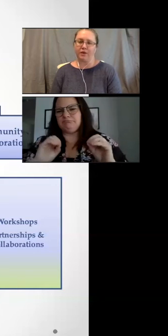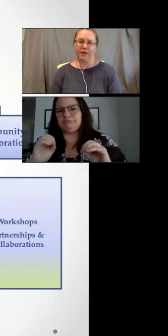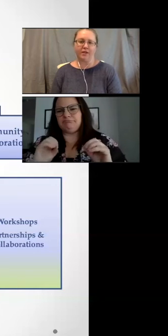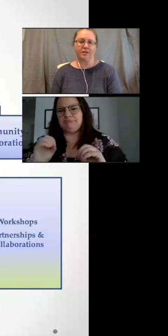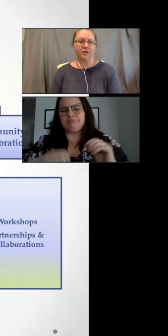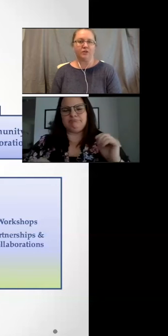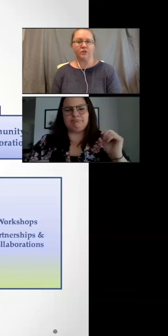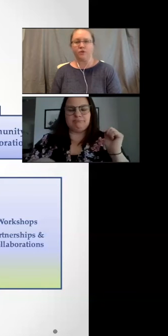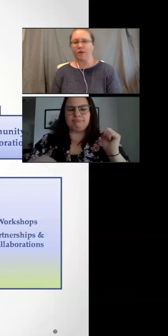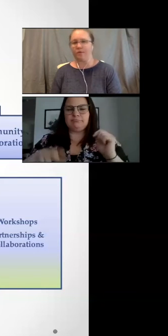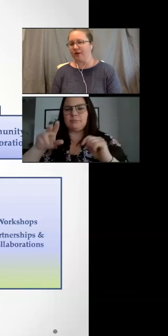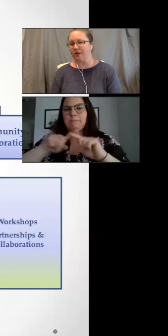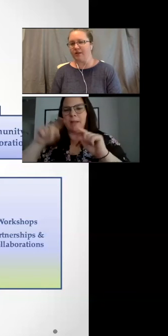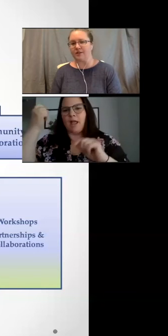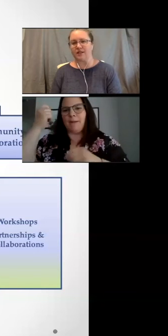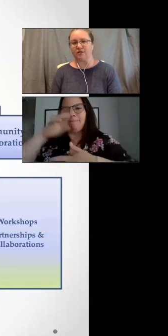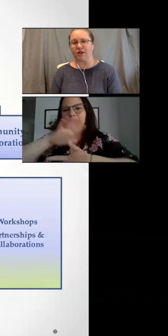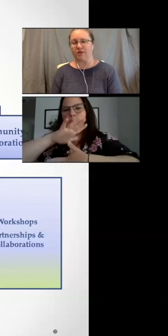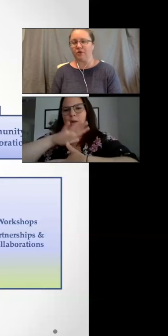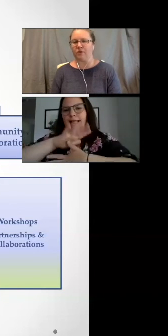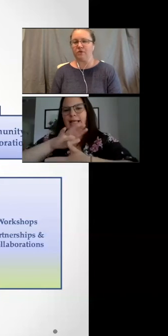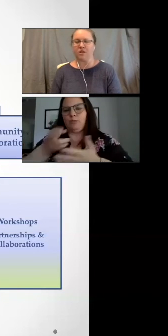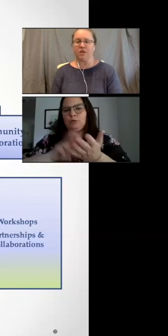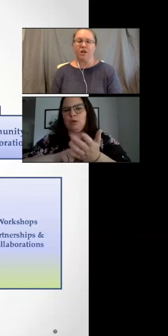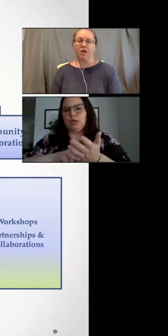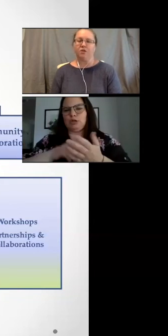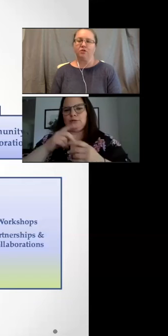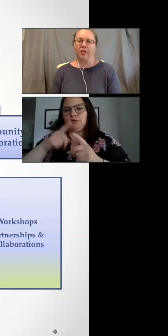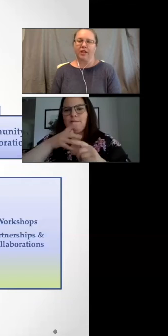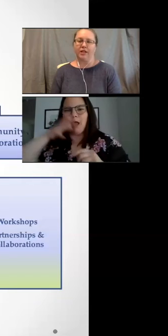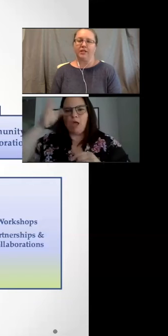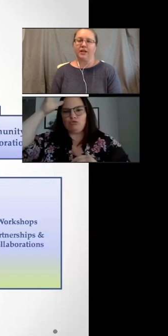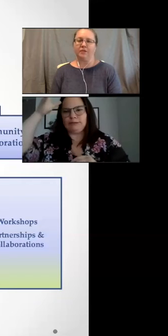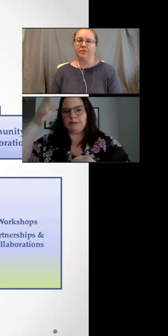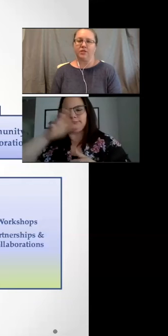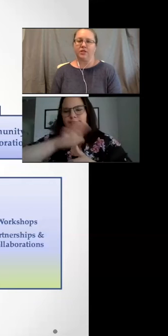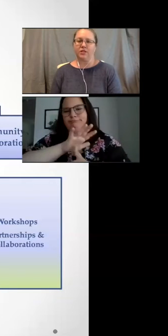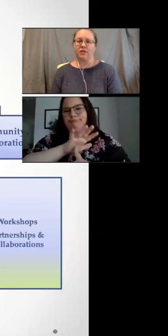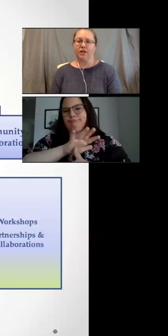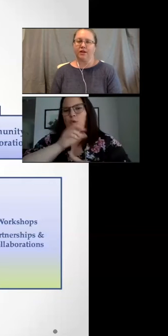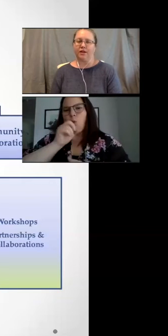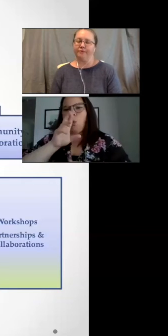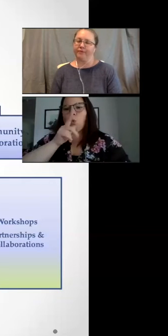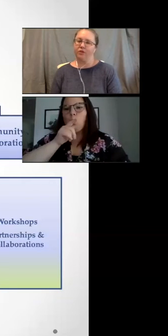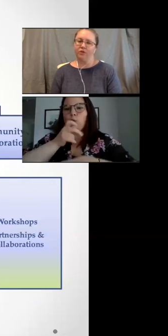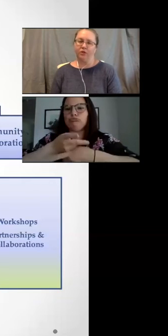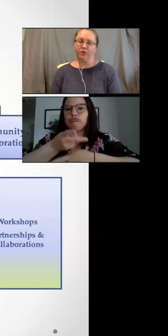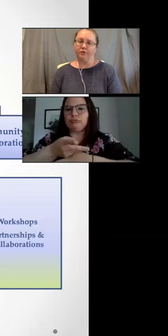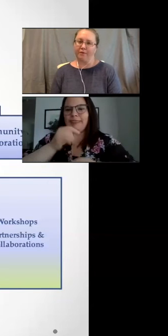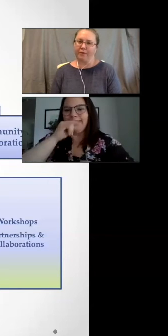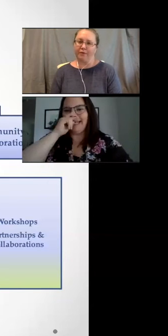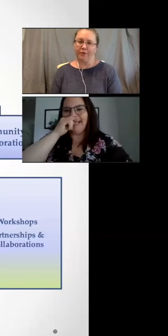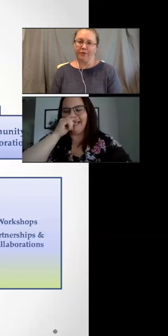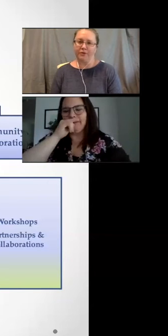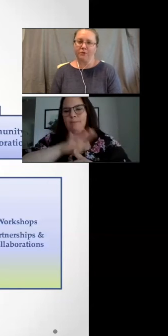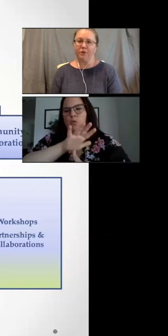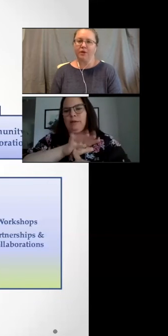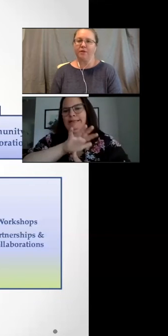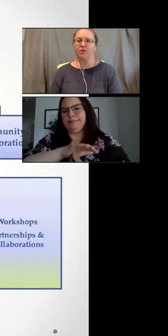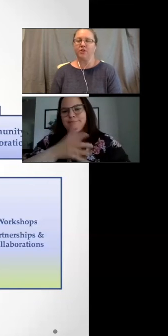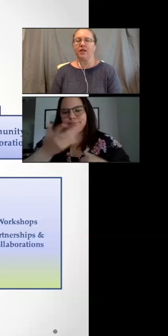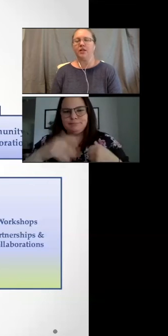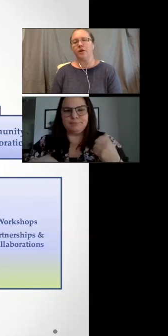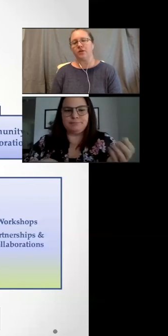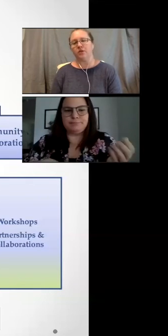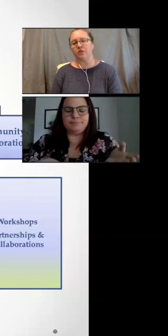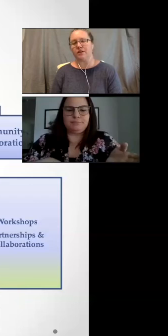as well, aunts, uncles, grandparents, etc. We don't create just nuclear family bubbles. We want to make